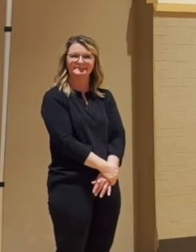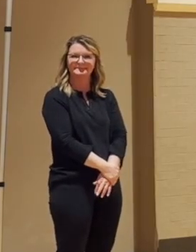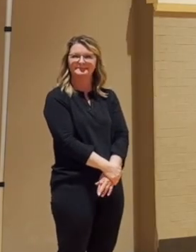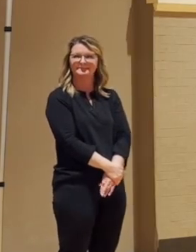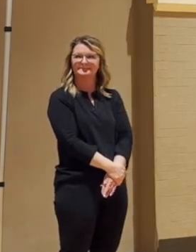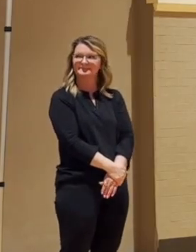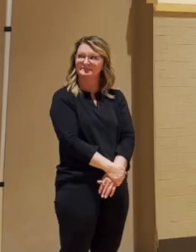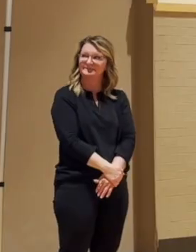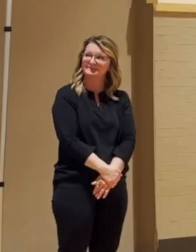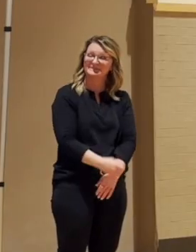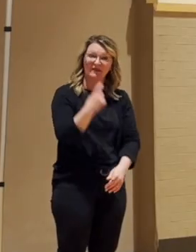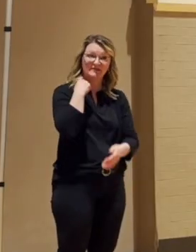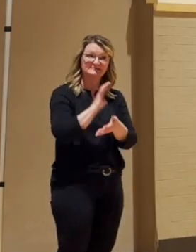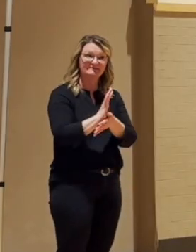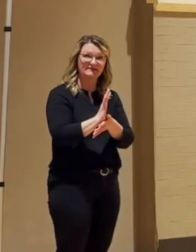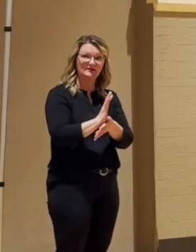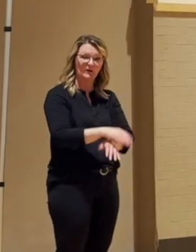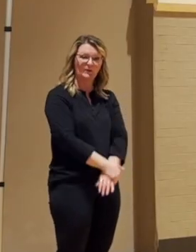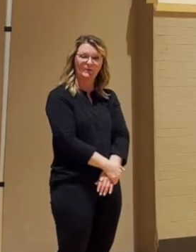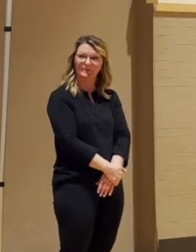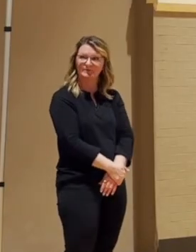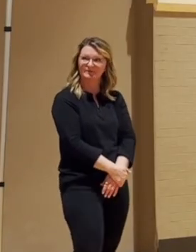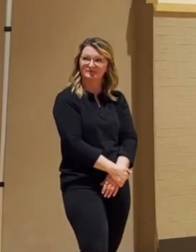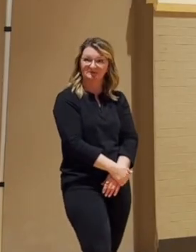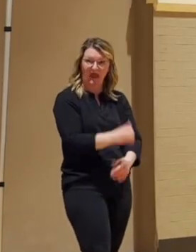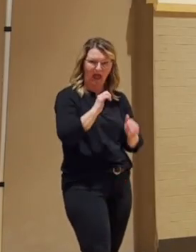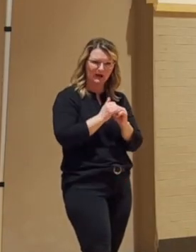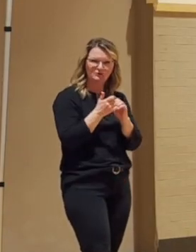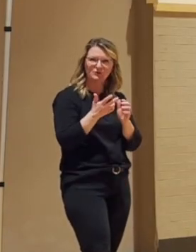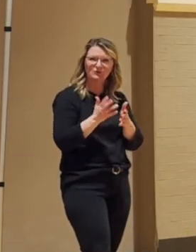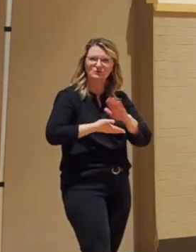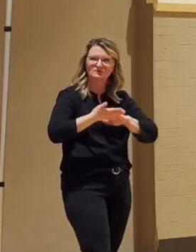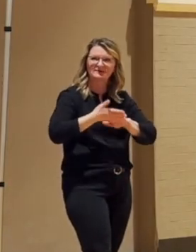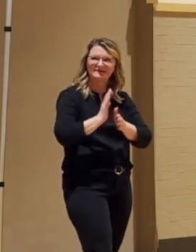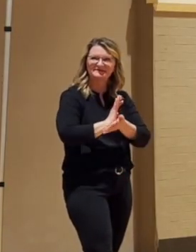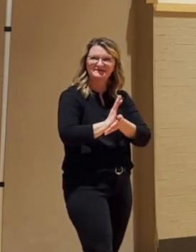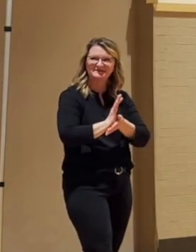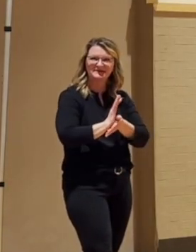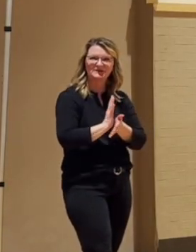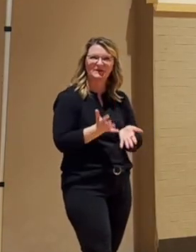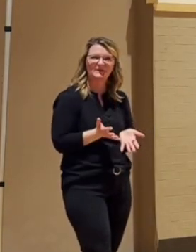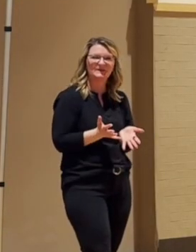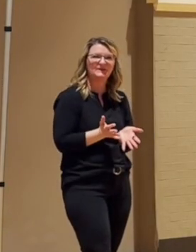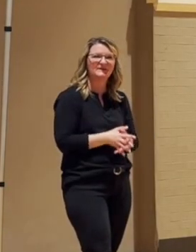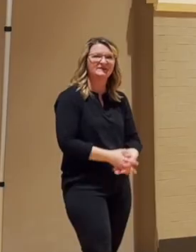I think this is a video. I gotta figure out how to play it. How you play it from here? That I don't know how to do.